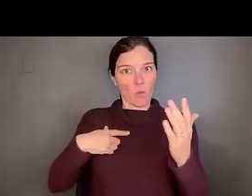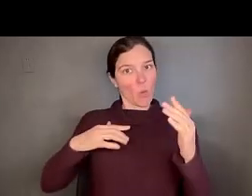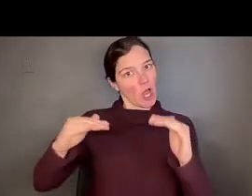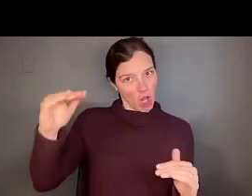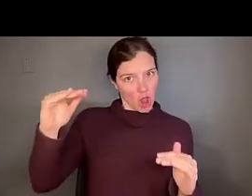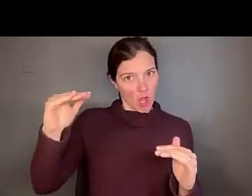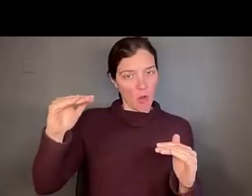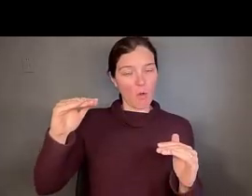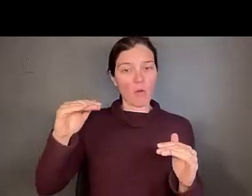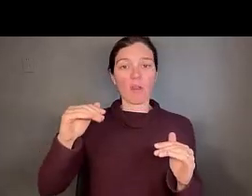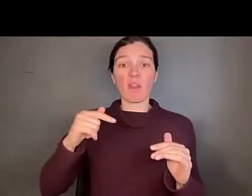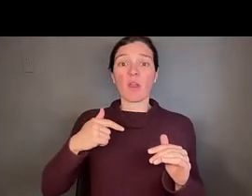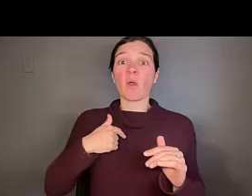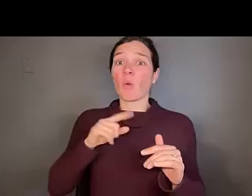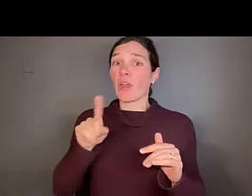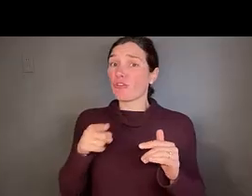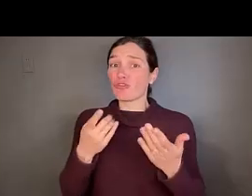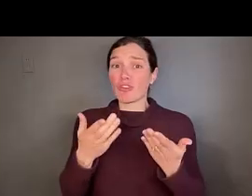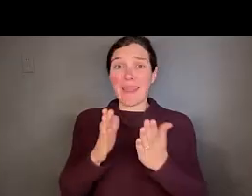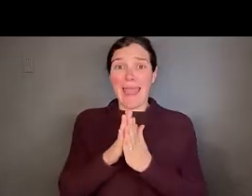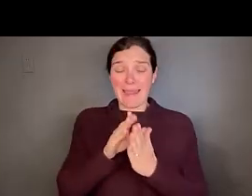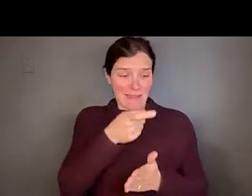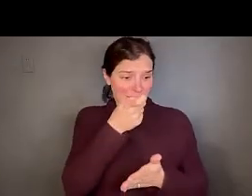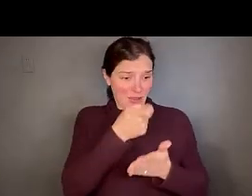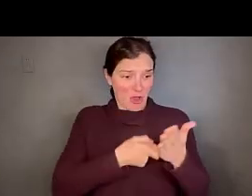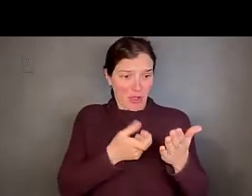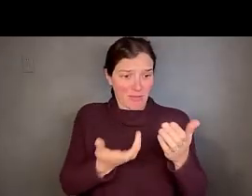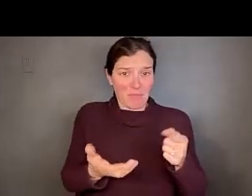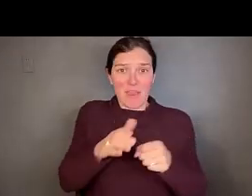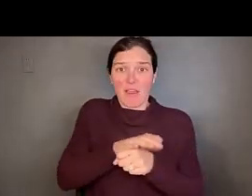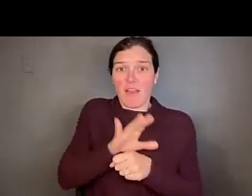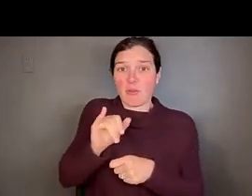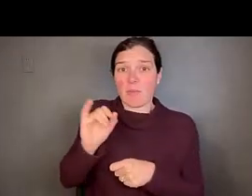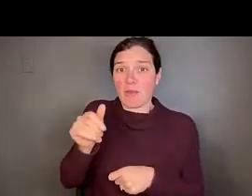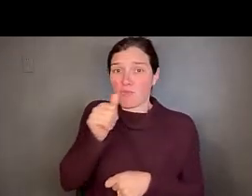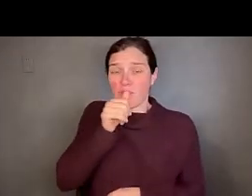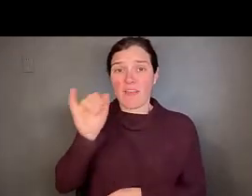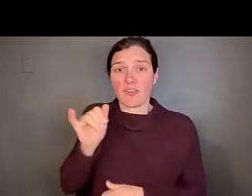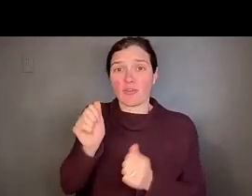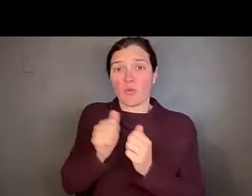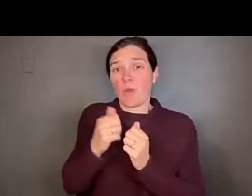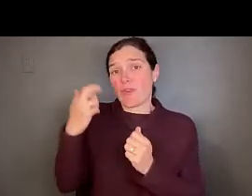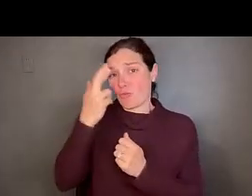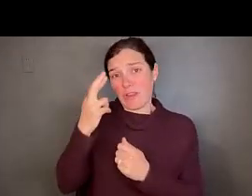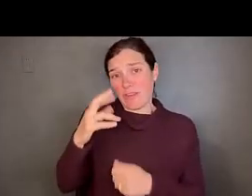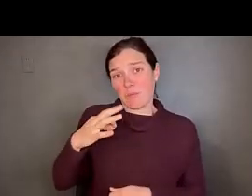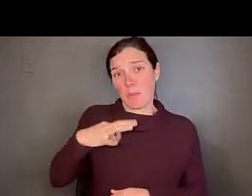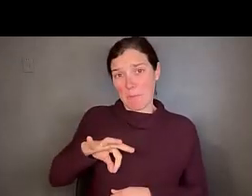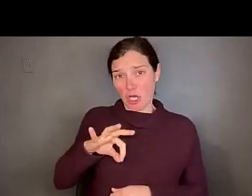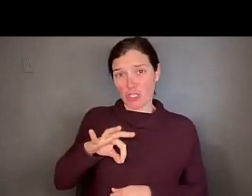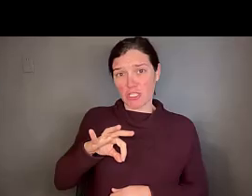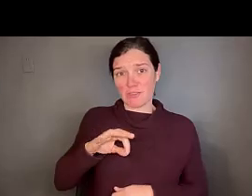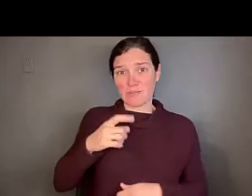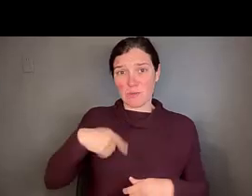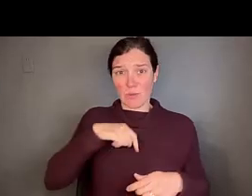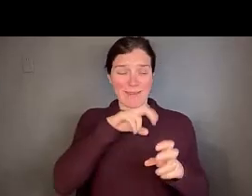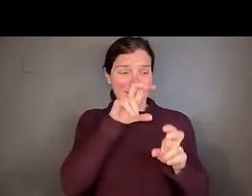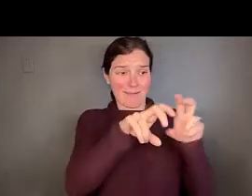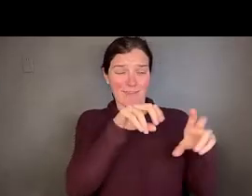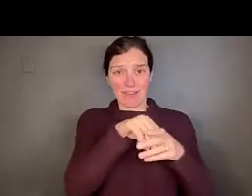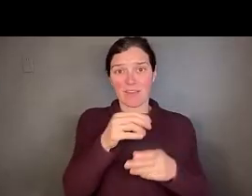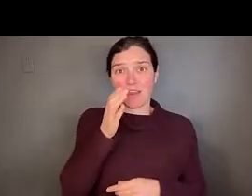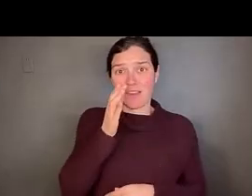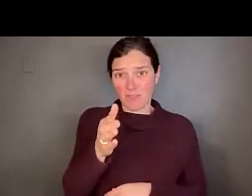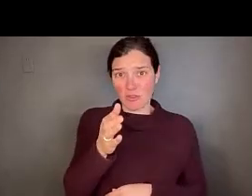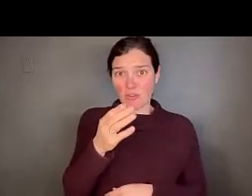that. And all we're asking is those costs be covered with a reasonable margin so we can invest in our future. And it